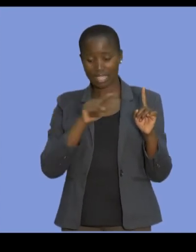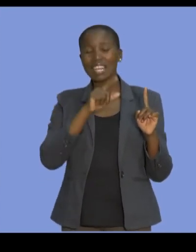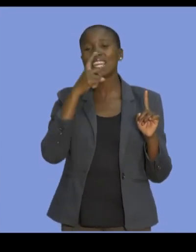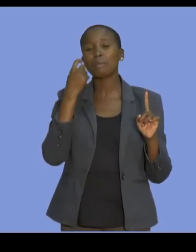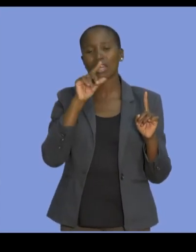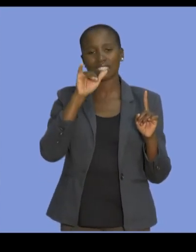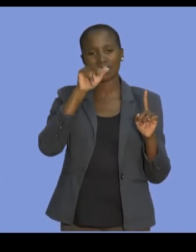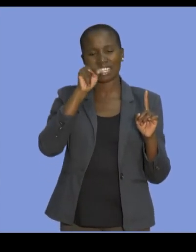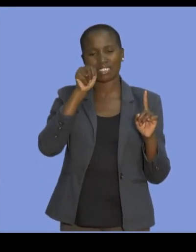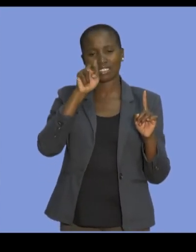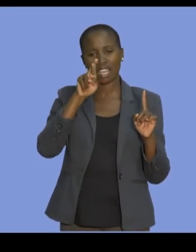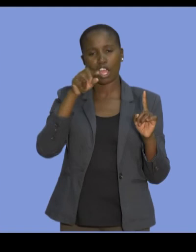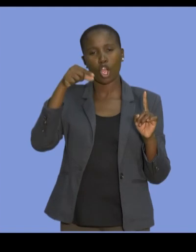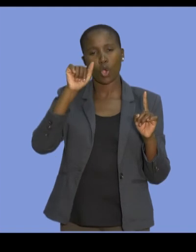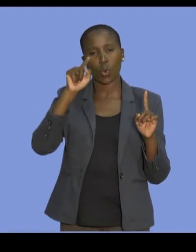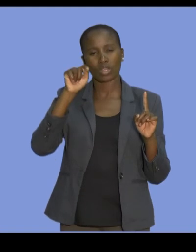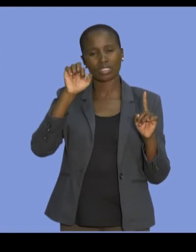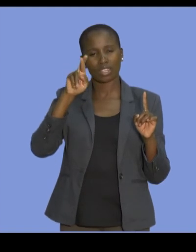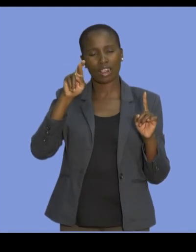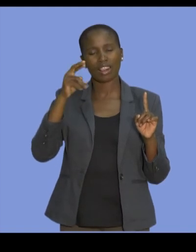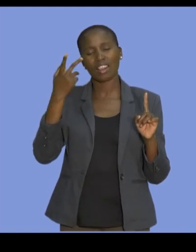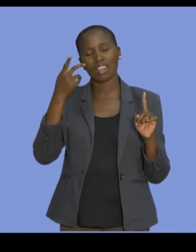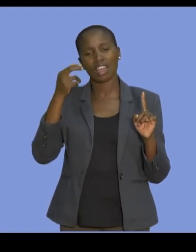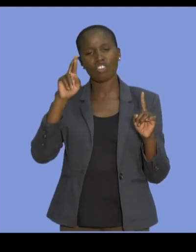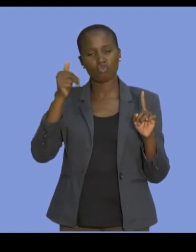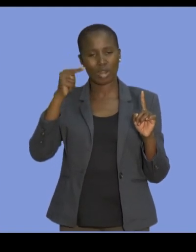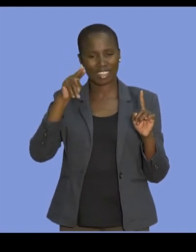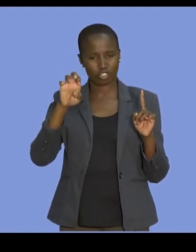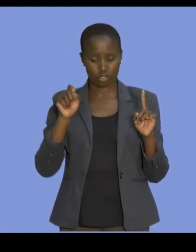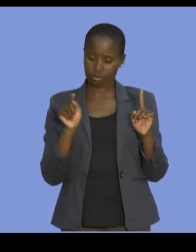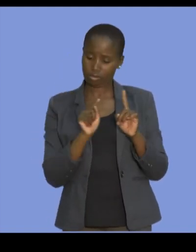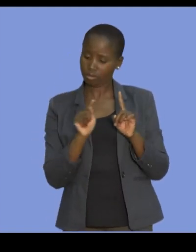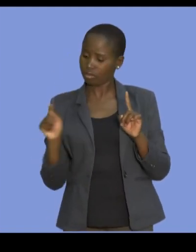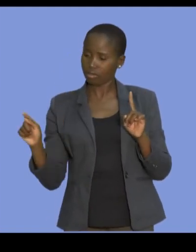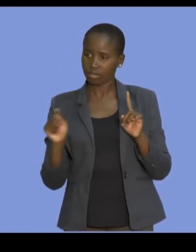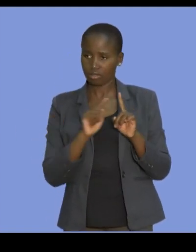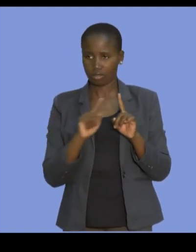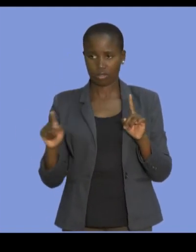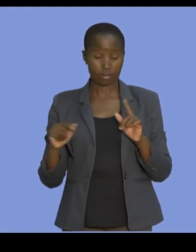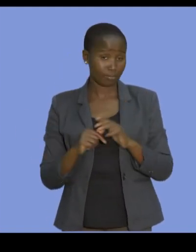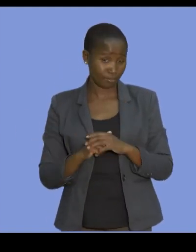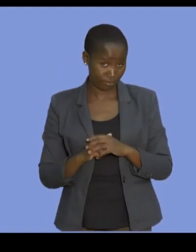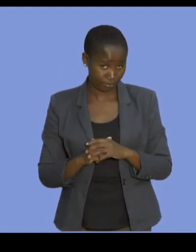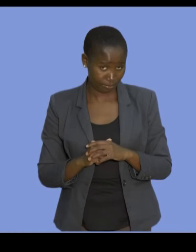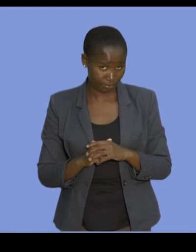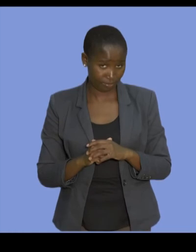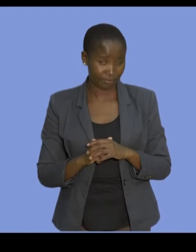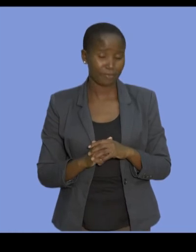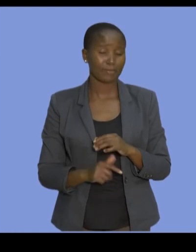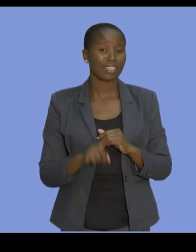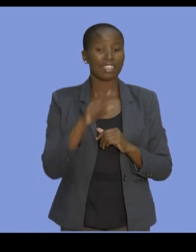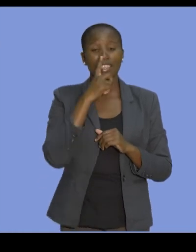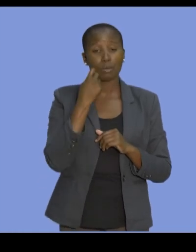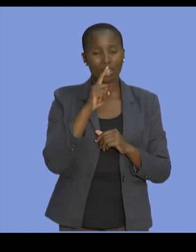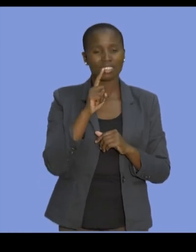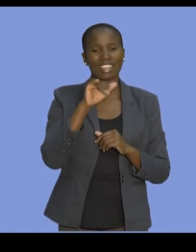interquartile range. Are we all together? Because that's the difference between there and there, which is the interquartile range.